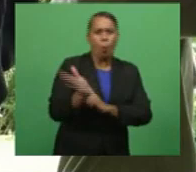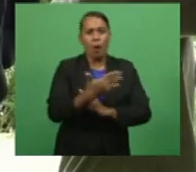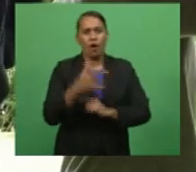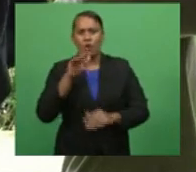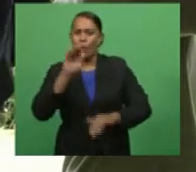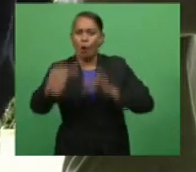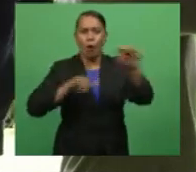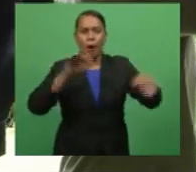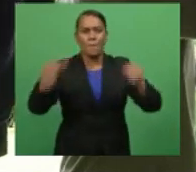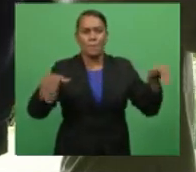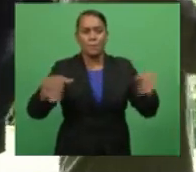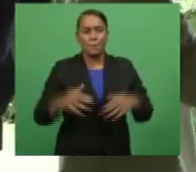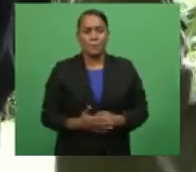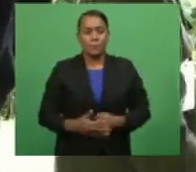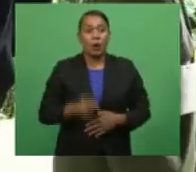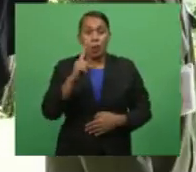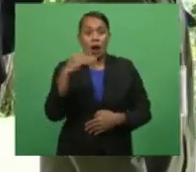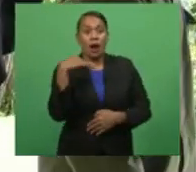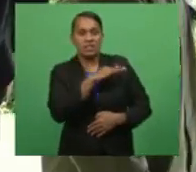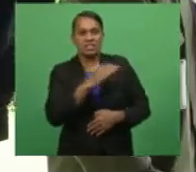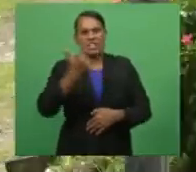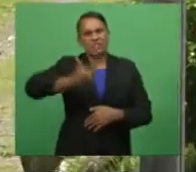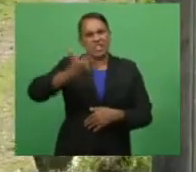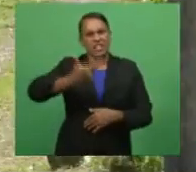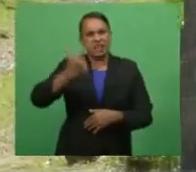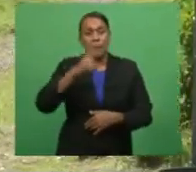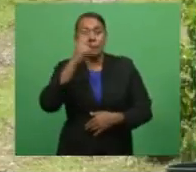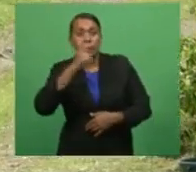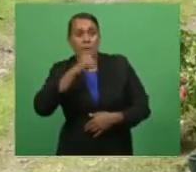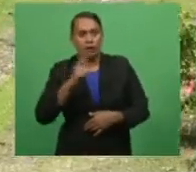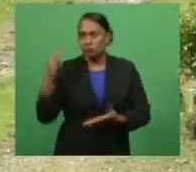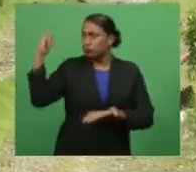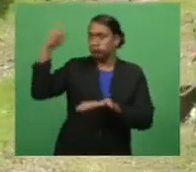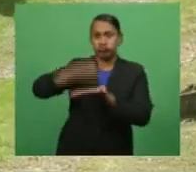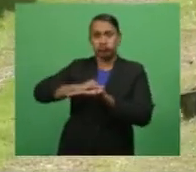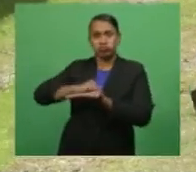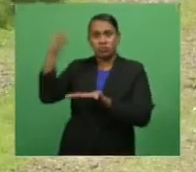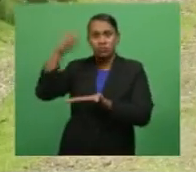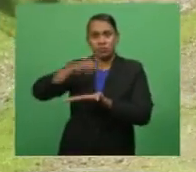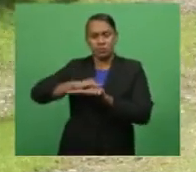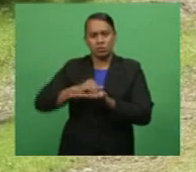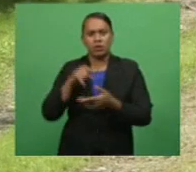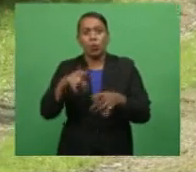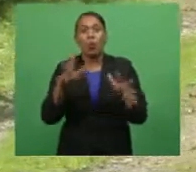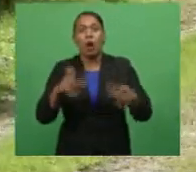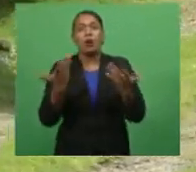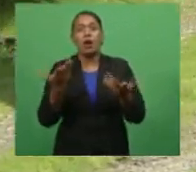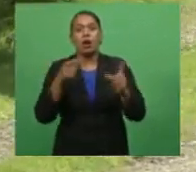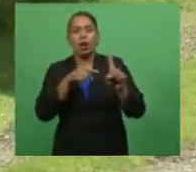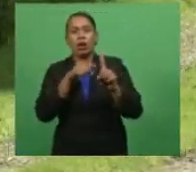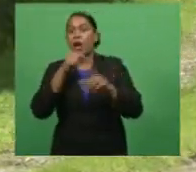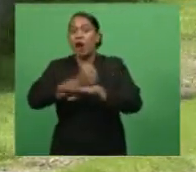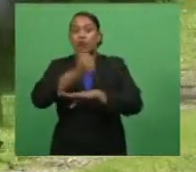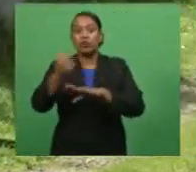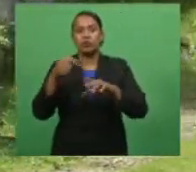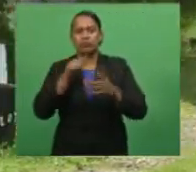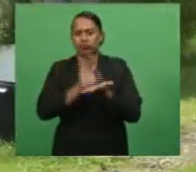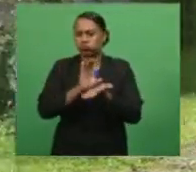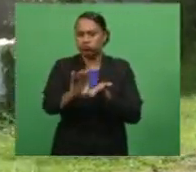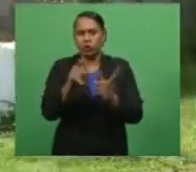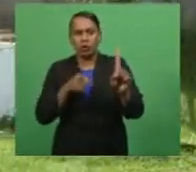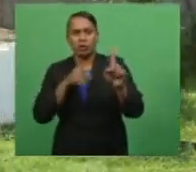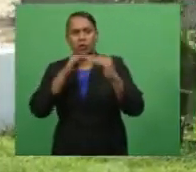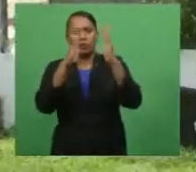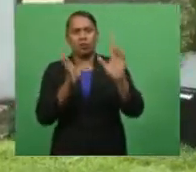says 117 people who traveled from overseas remain at 4 government isolation facilities in Nandi. They are on